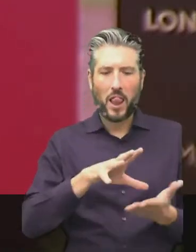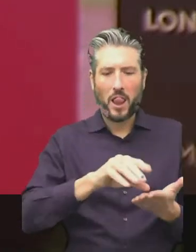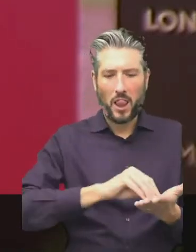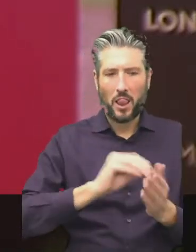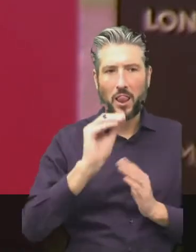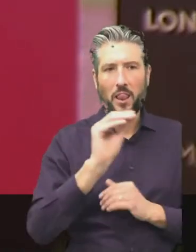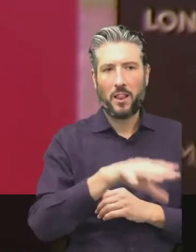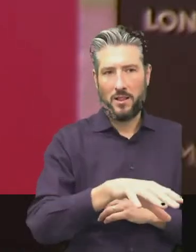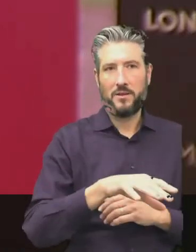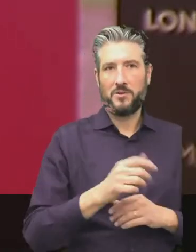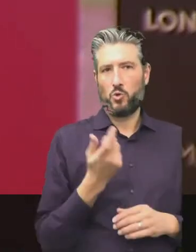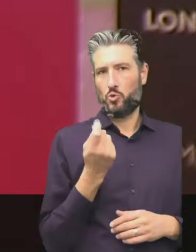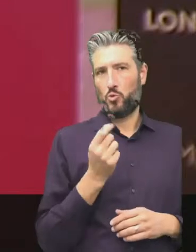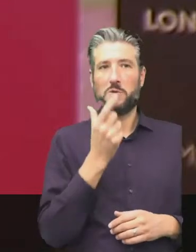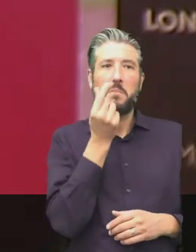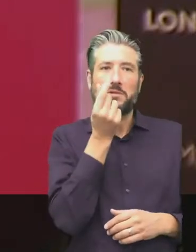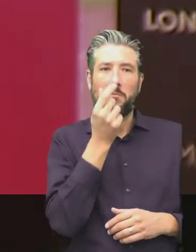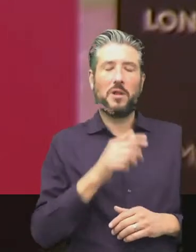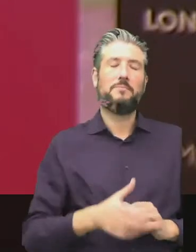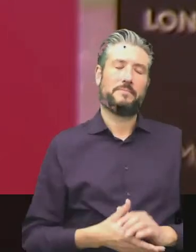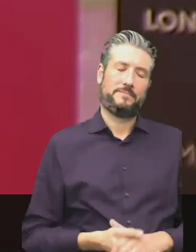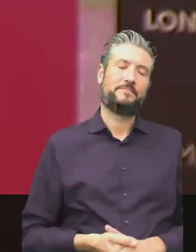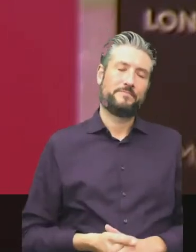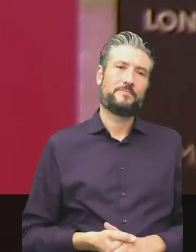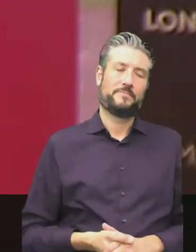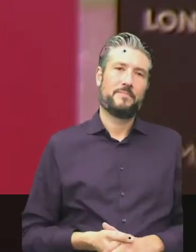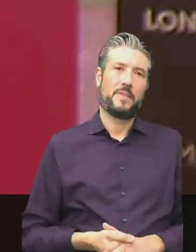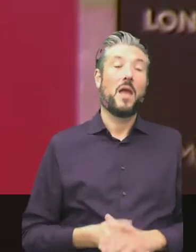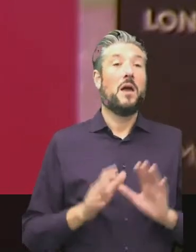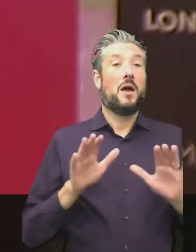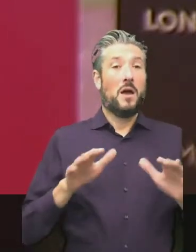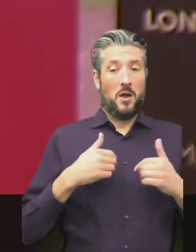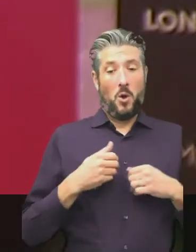as soon as we can. Can I also remind